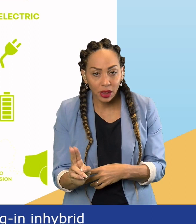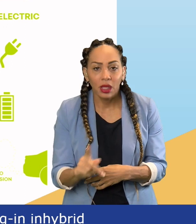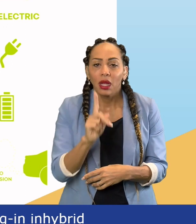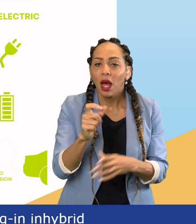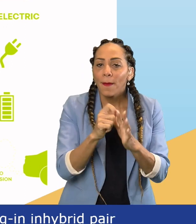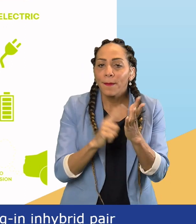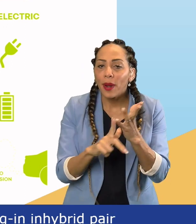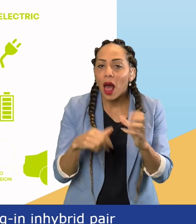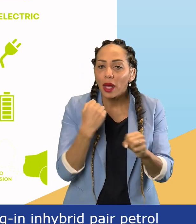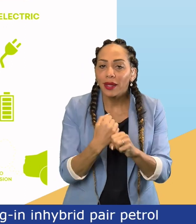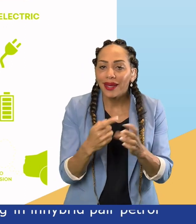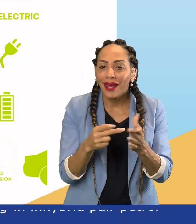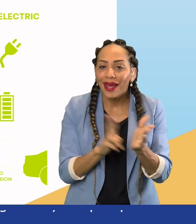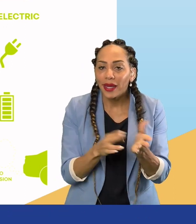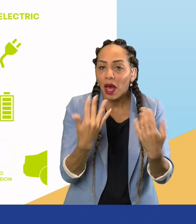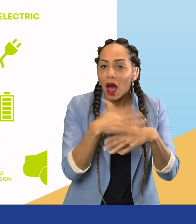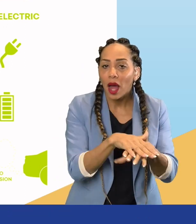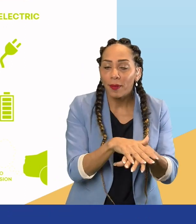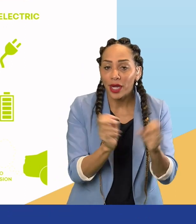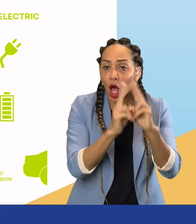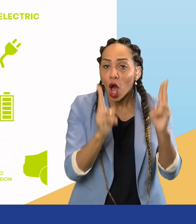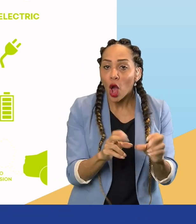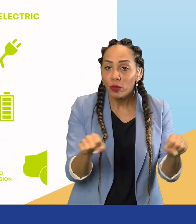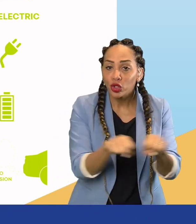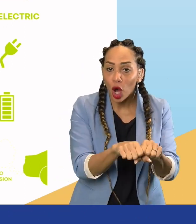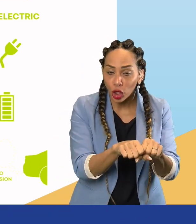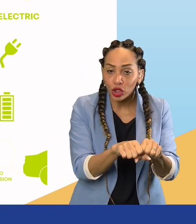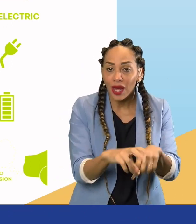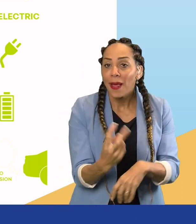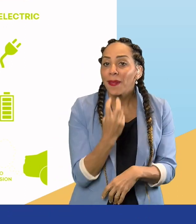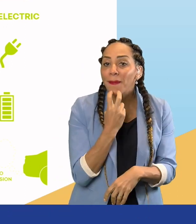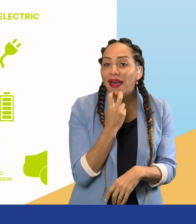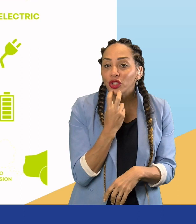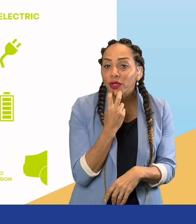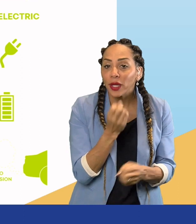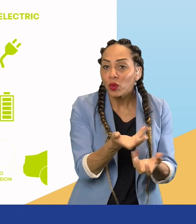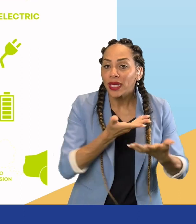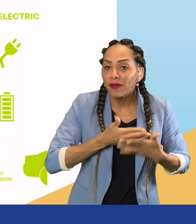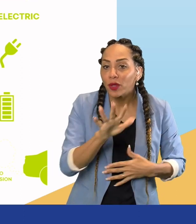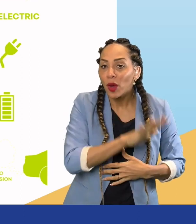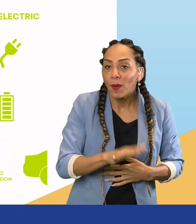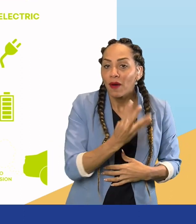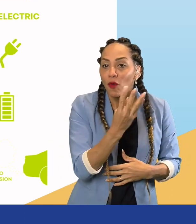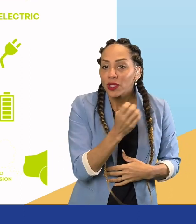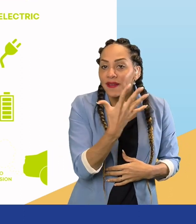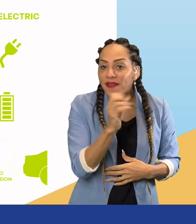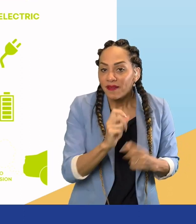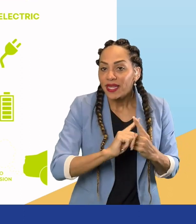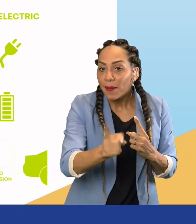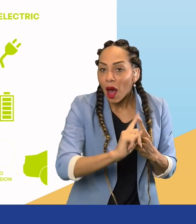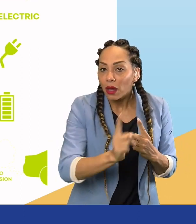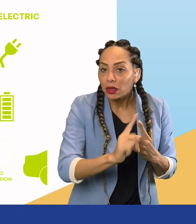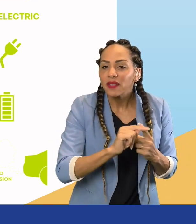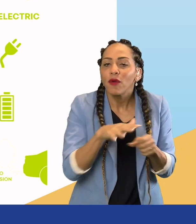car, that you can charge it at home and the battery pack will extend to probably 40 or 50 miles of range for those local journeys that you